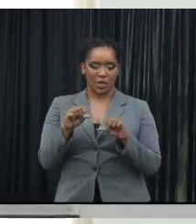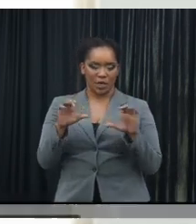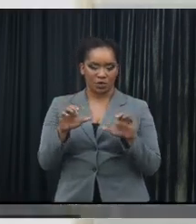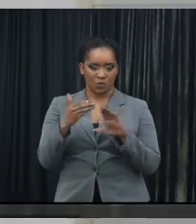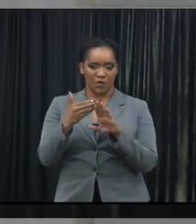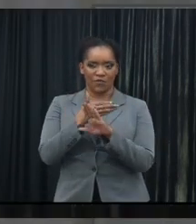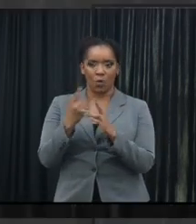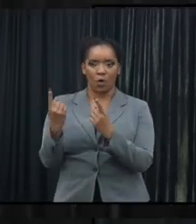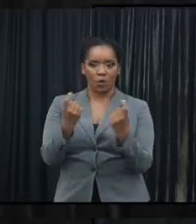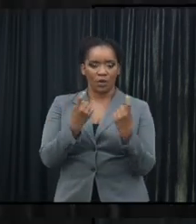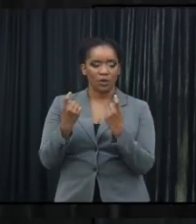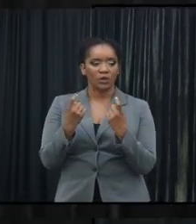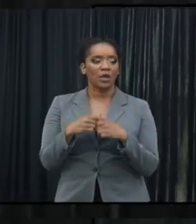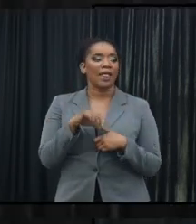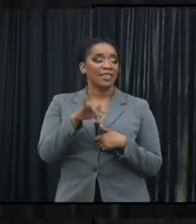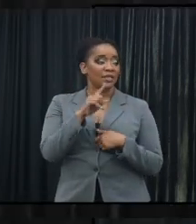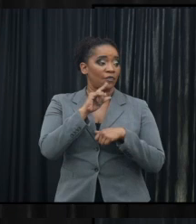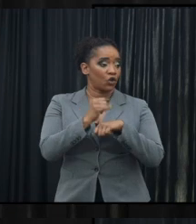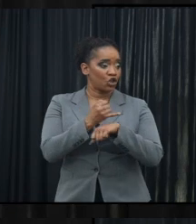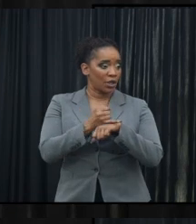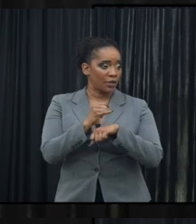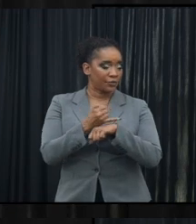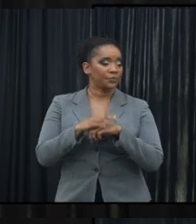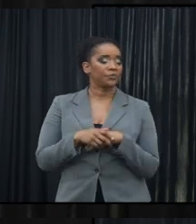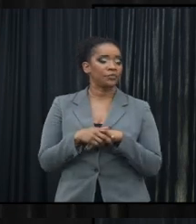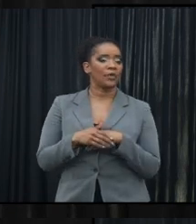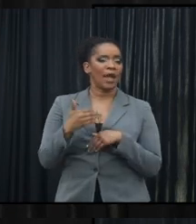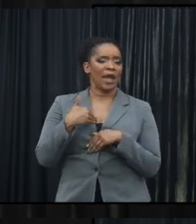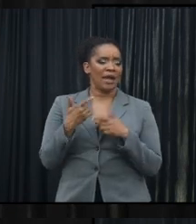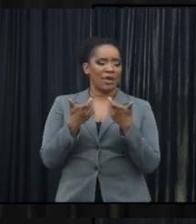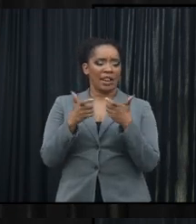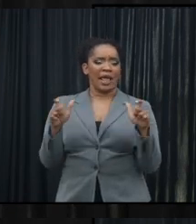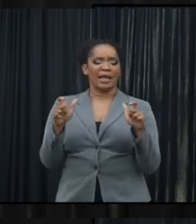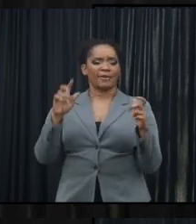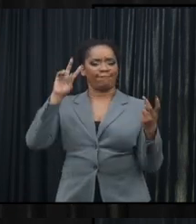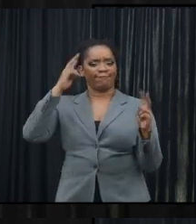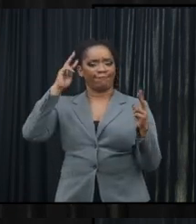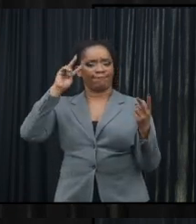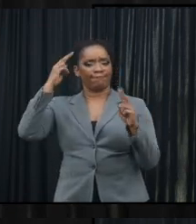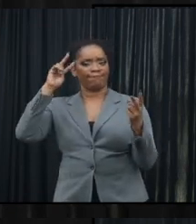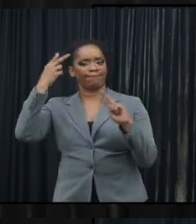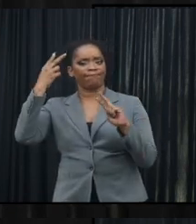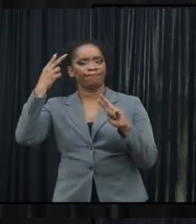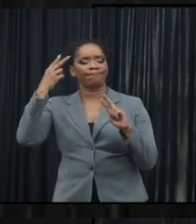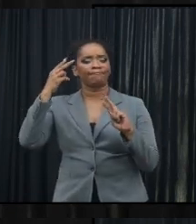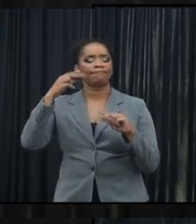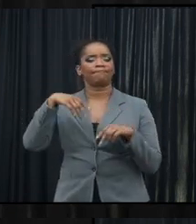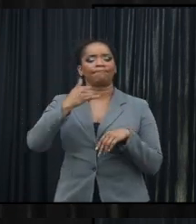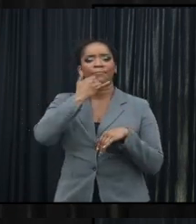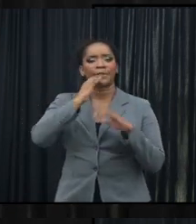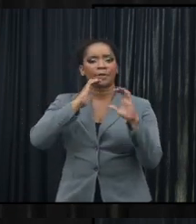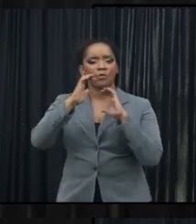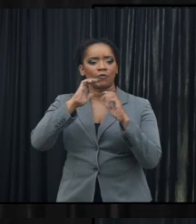to leave time for that. This will go to Jill. Jill, there's a great deal of misinformation and miscommunication about specific